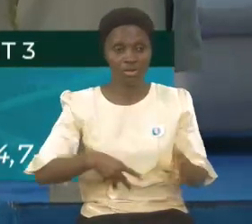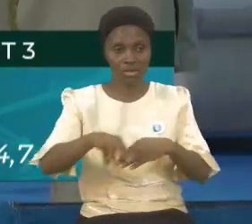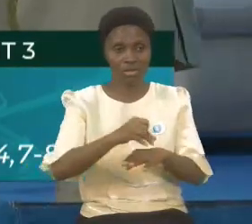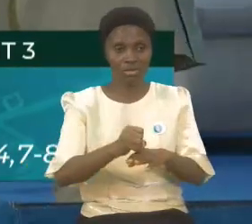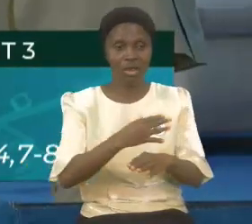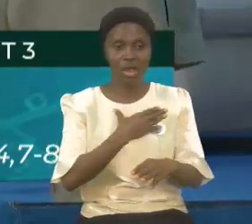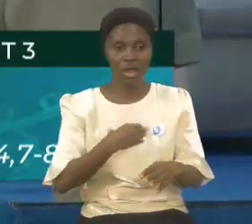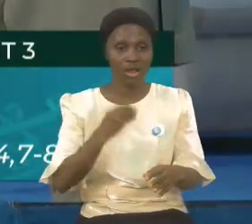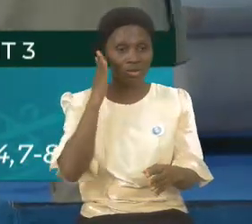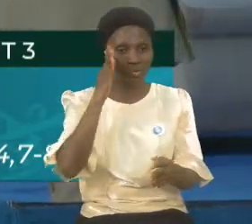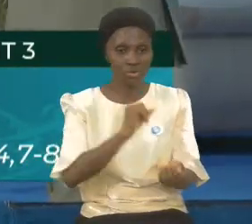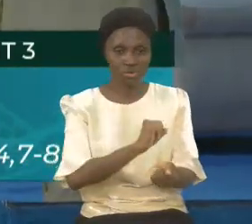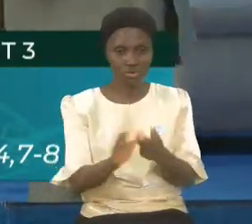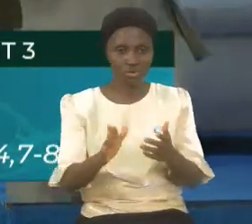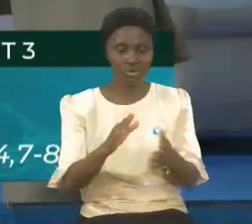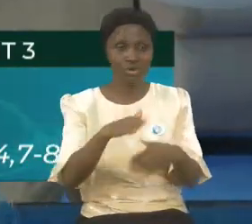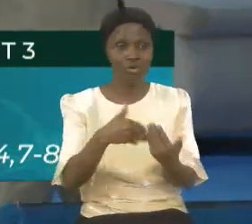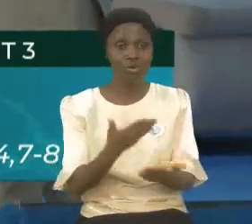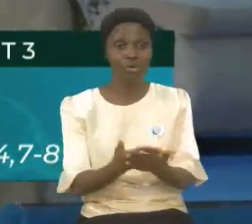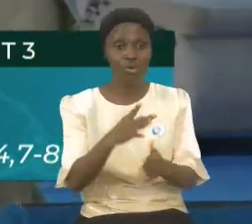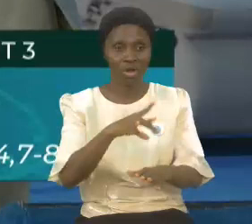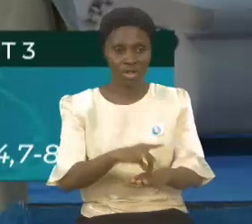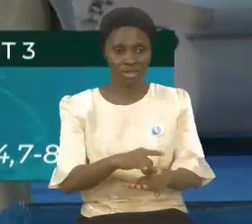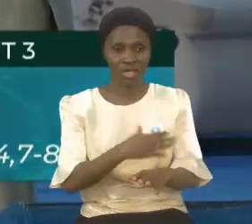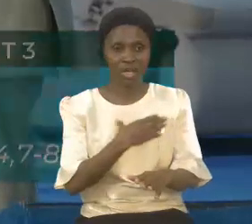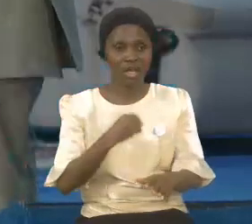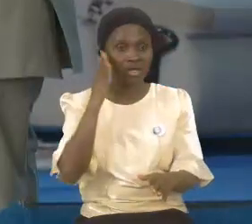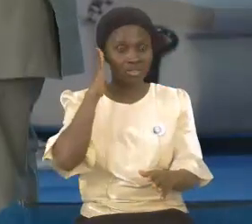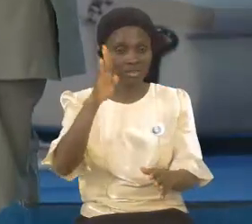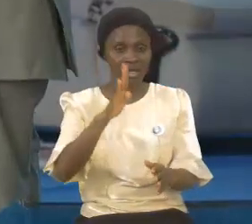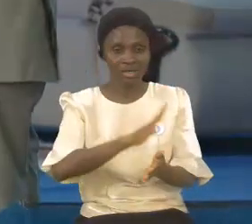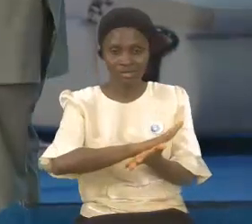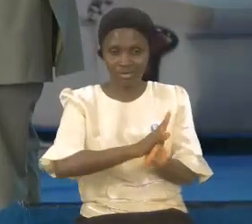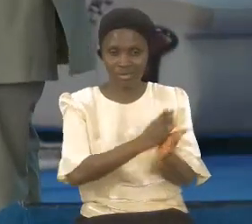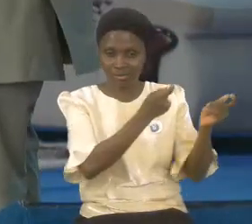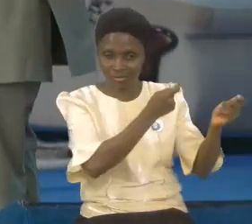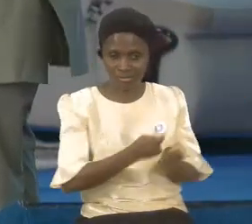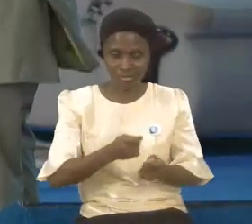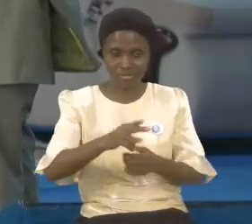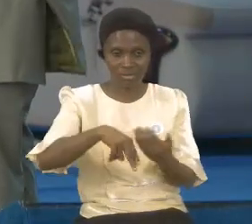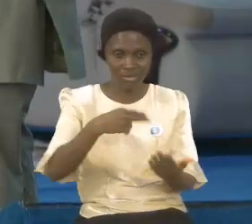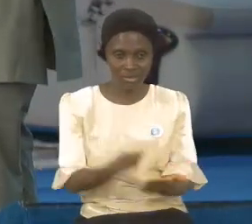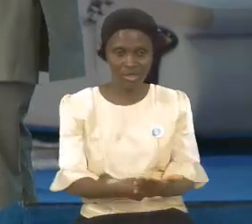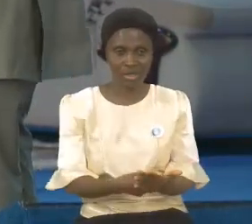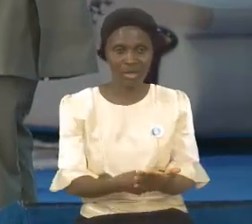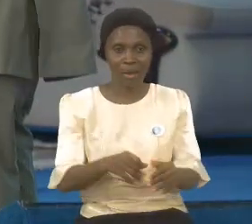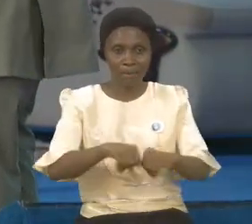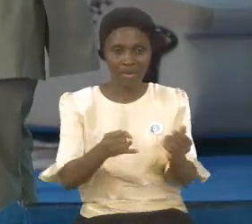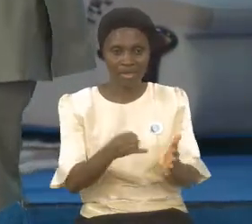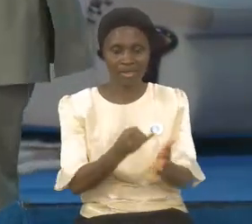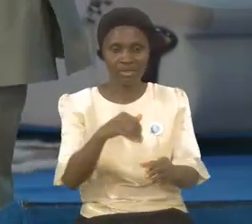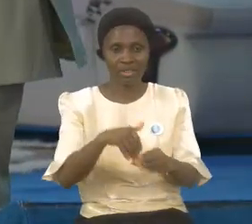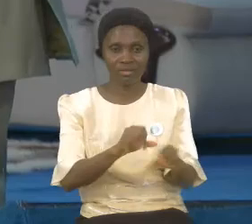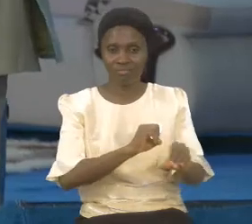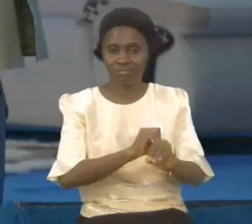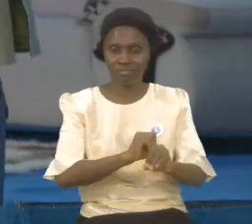devour the whole earth, and shall tread it down and break it in pieces.